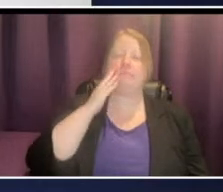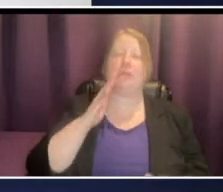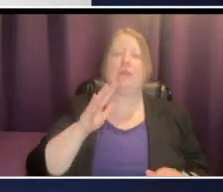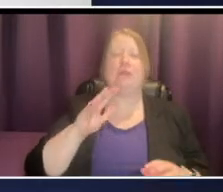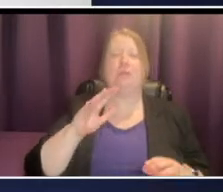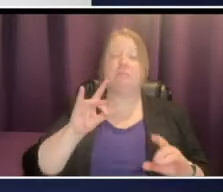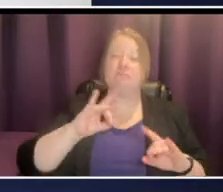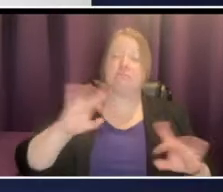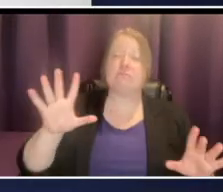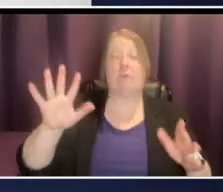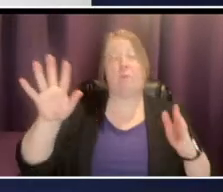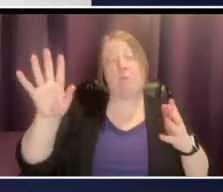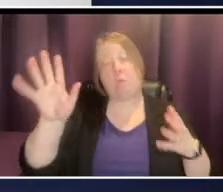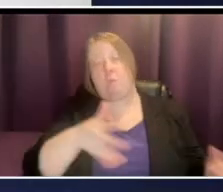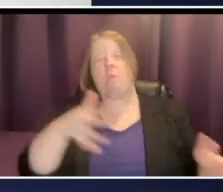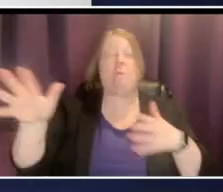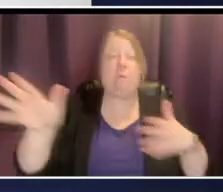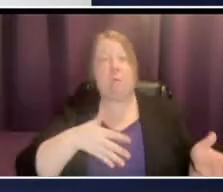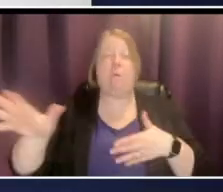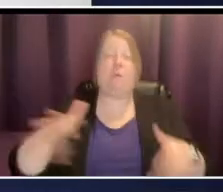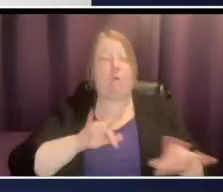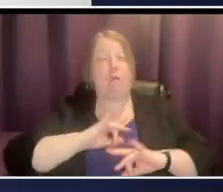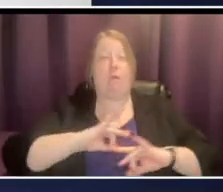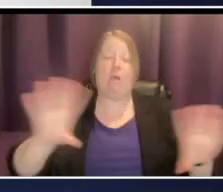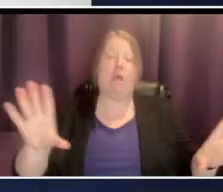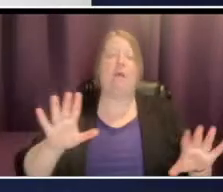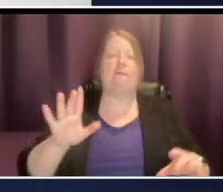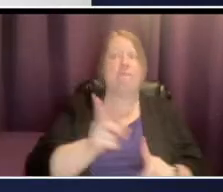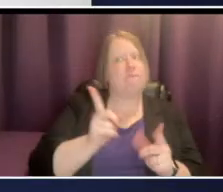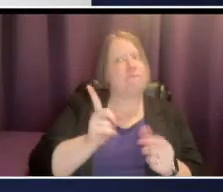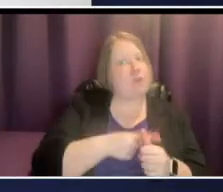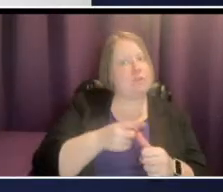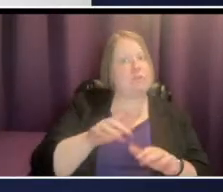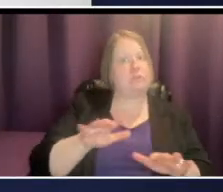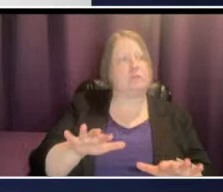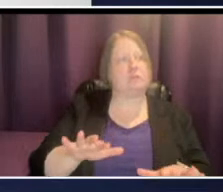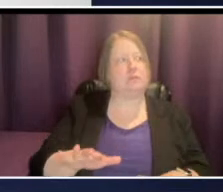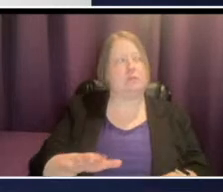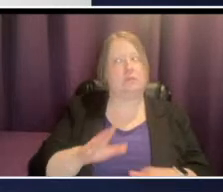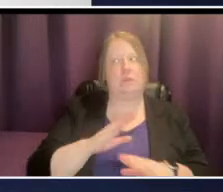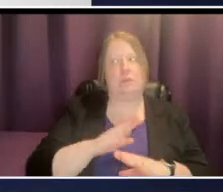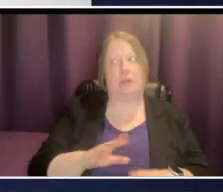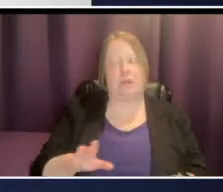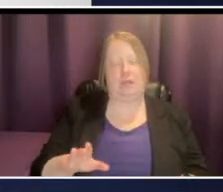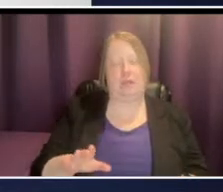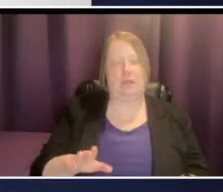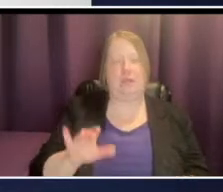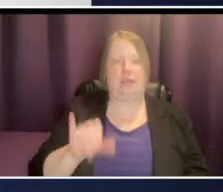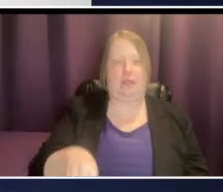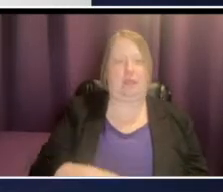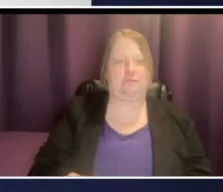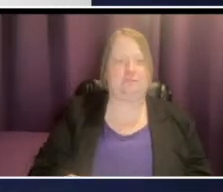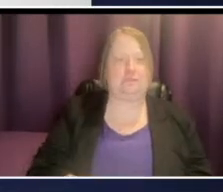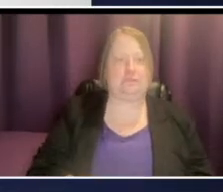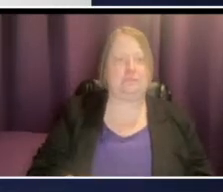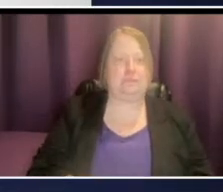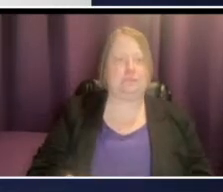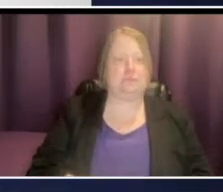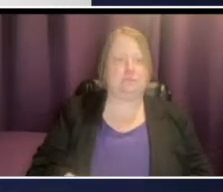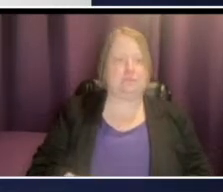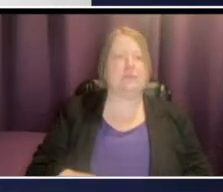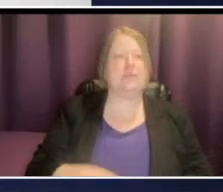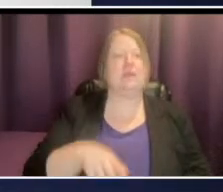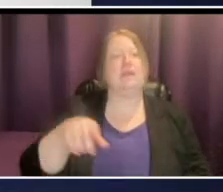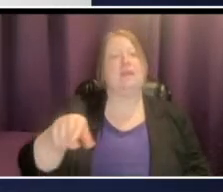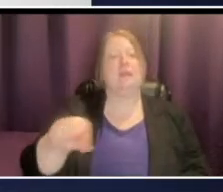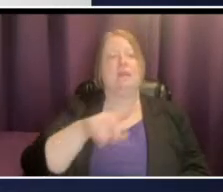one agent predicted in a Protective Intelligence Division chat group. Another remarked how agents were watching the crazies on